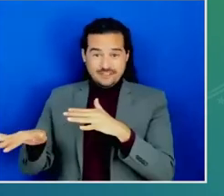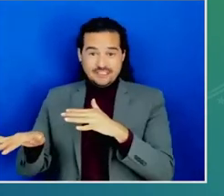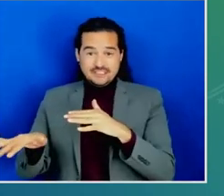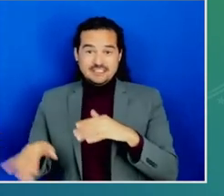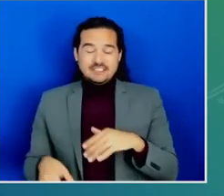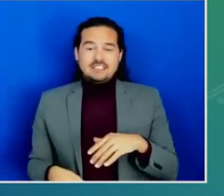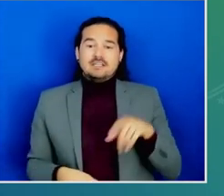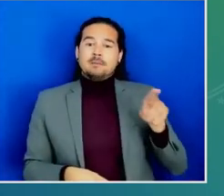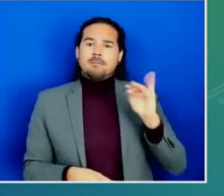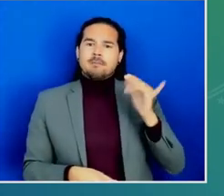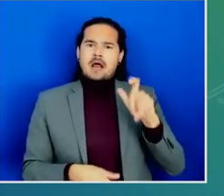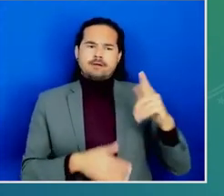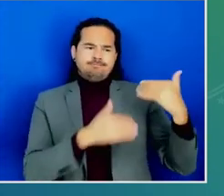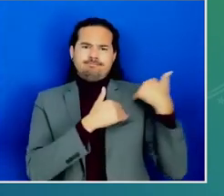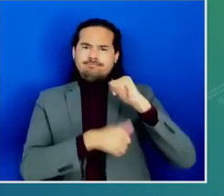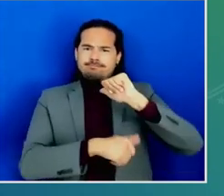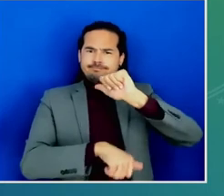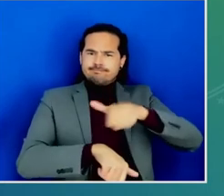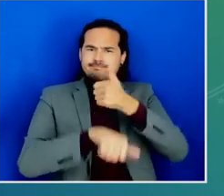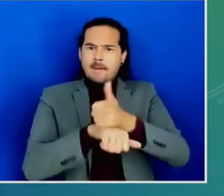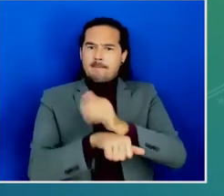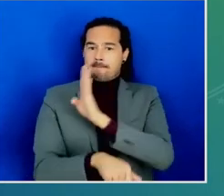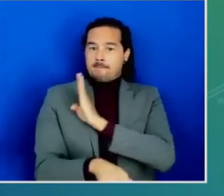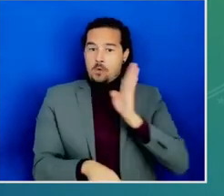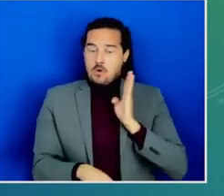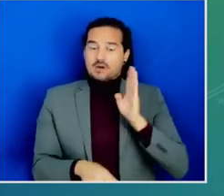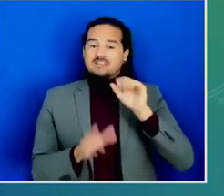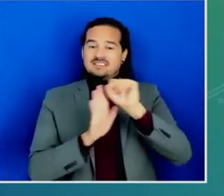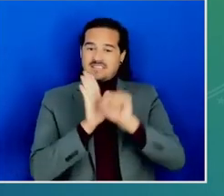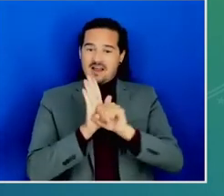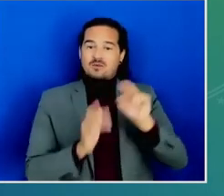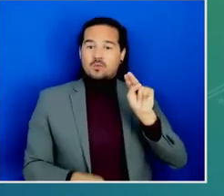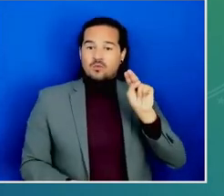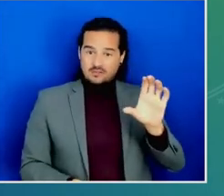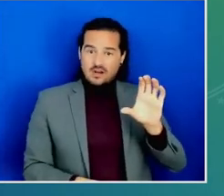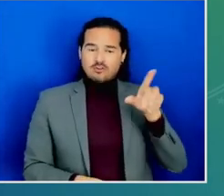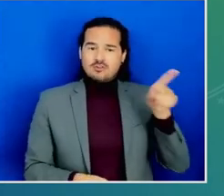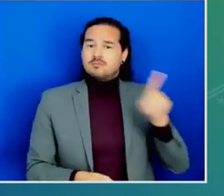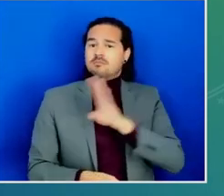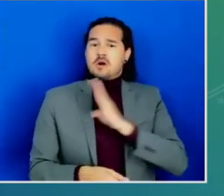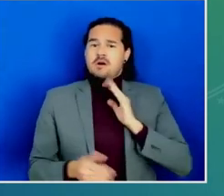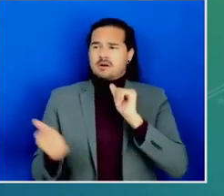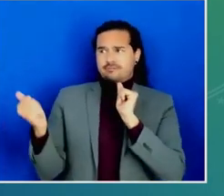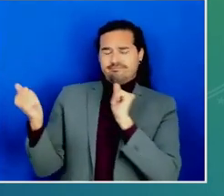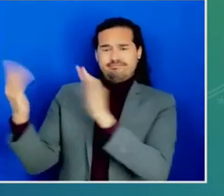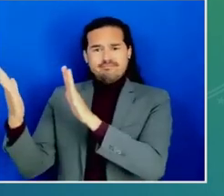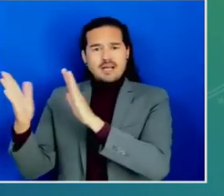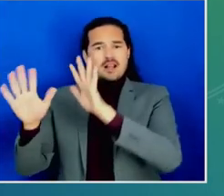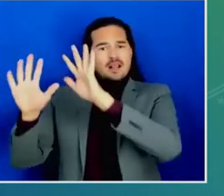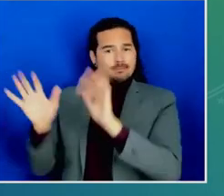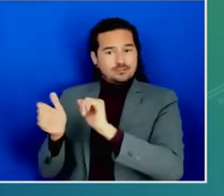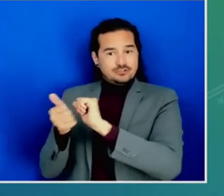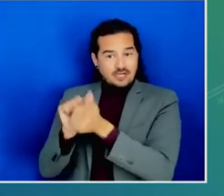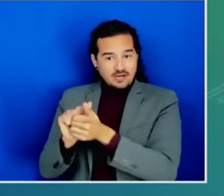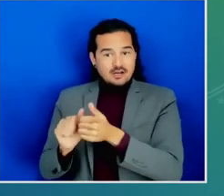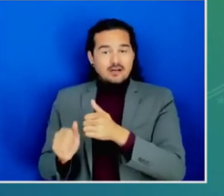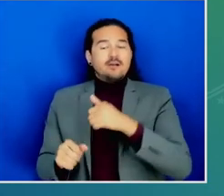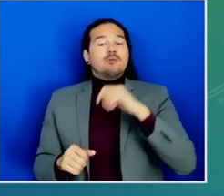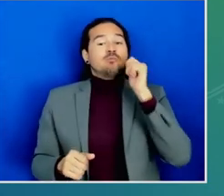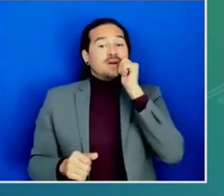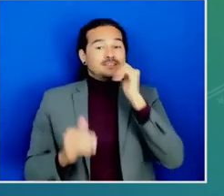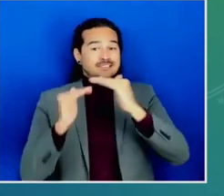Carolina's first board of its kind to address environmental justice and equality and equity. It helps